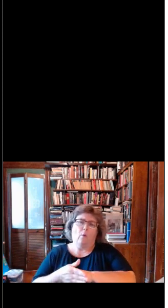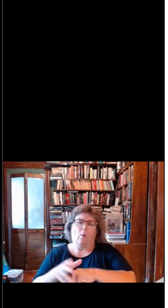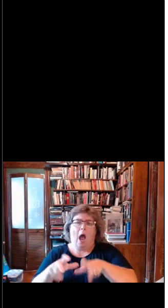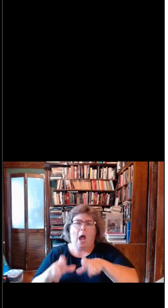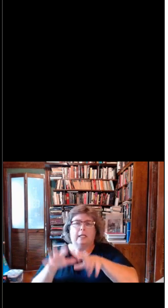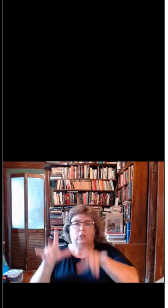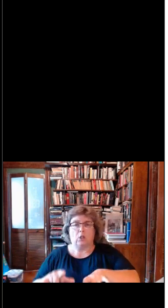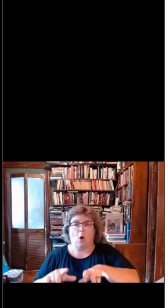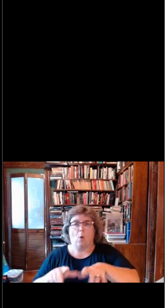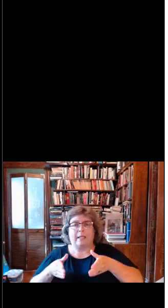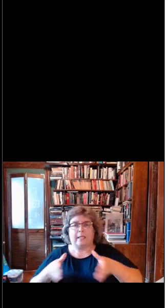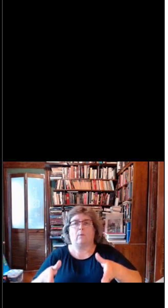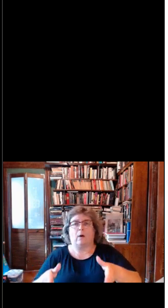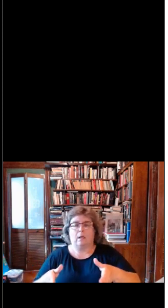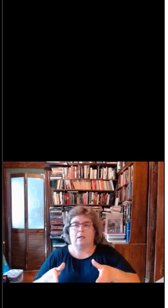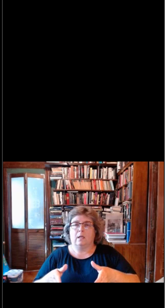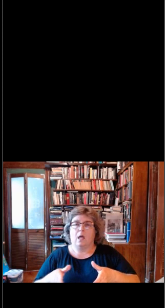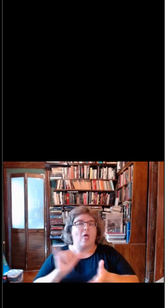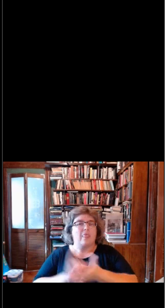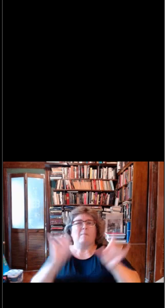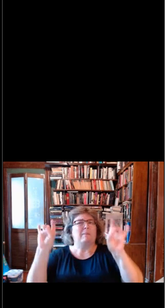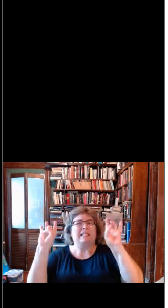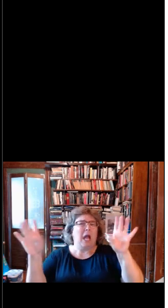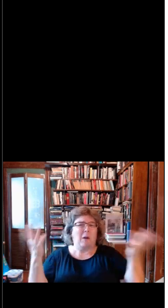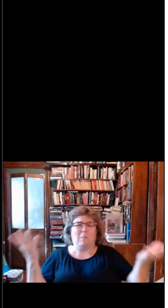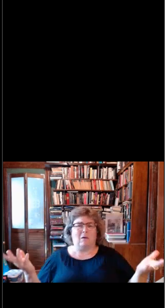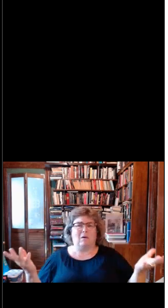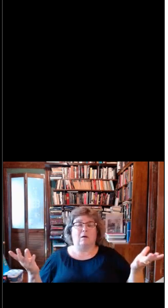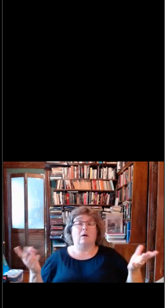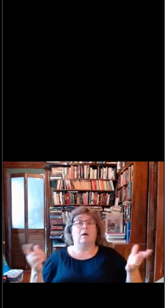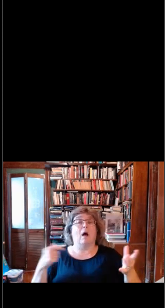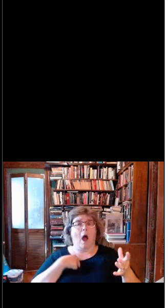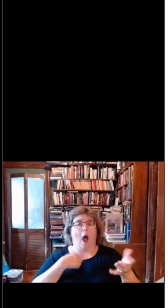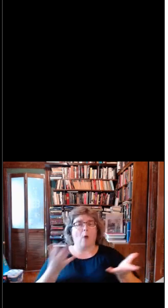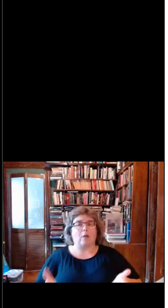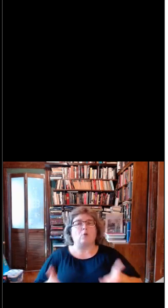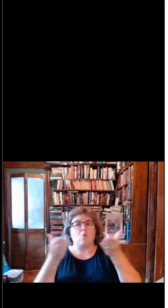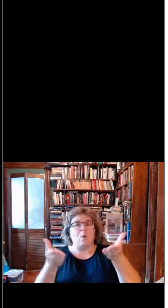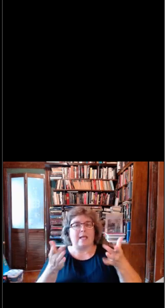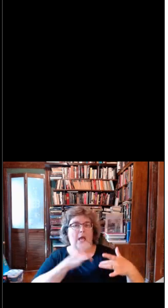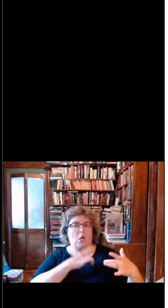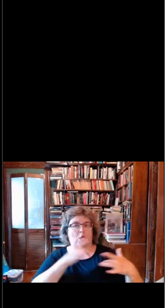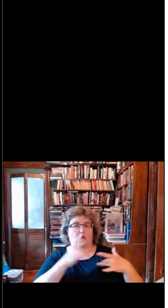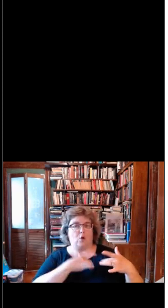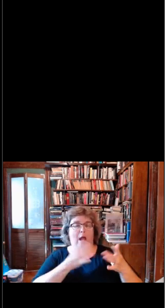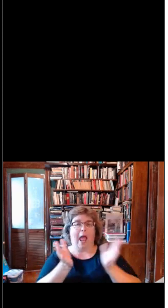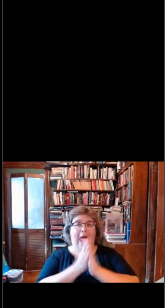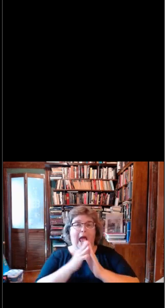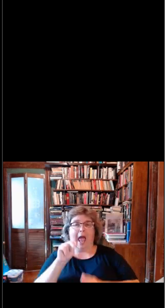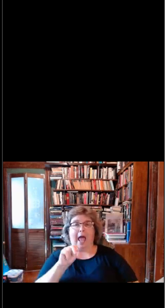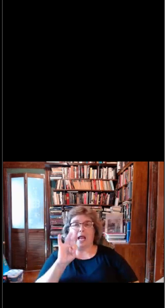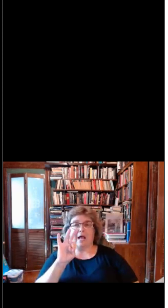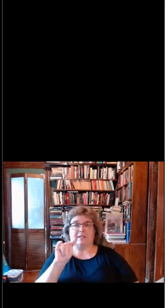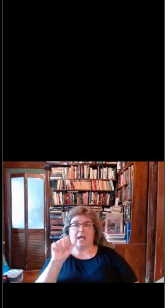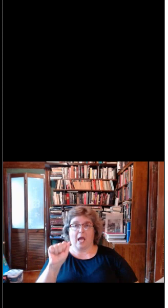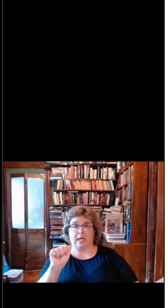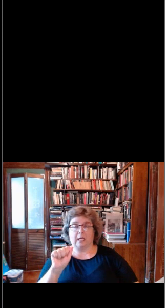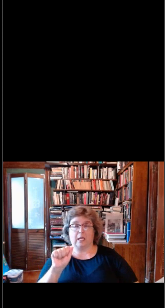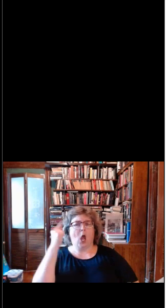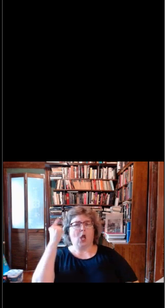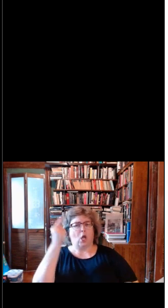sidewalks, must be a nightmare. So I would just like to raise that concern and ask the NFTA to consider the fact